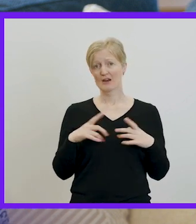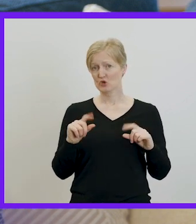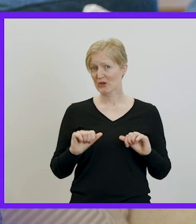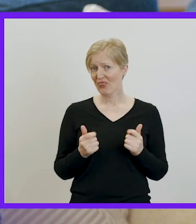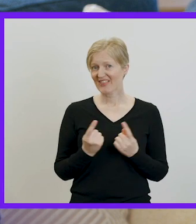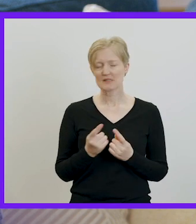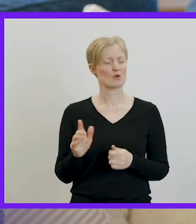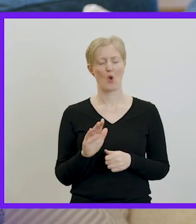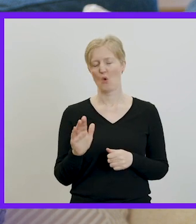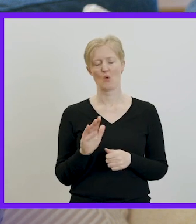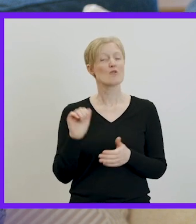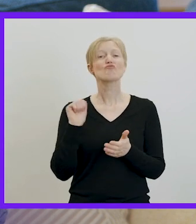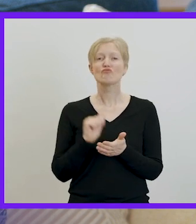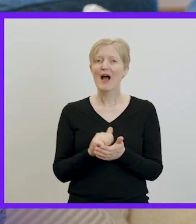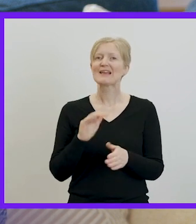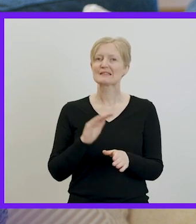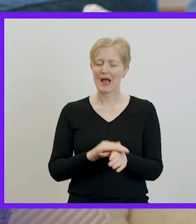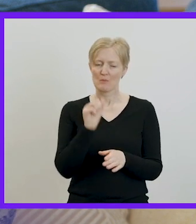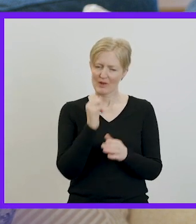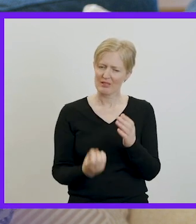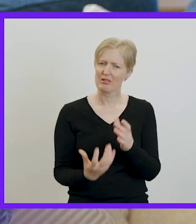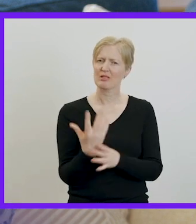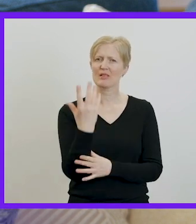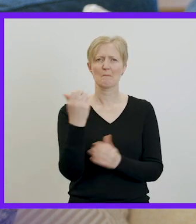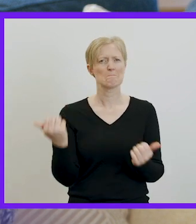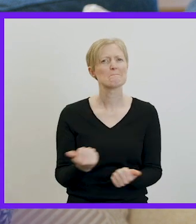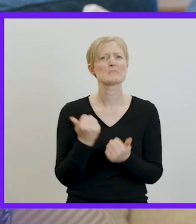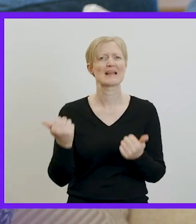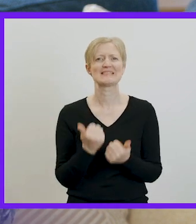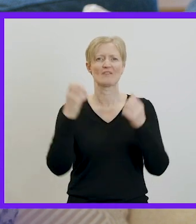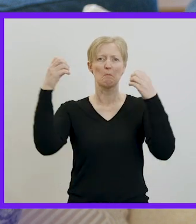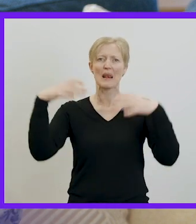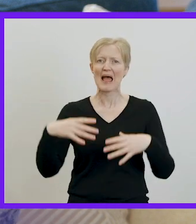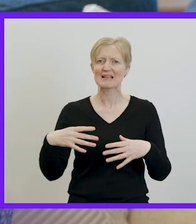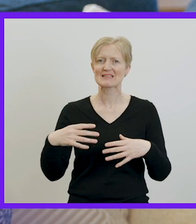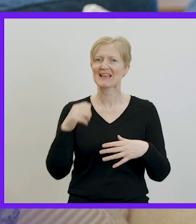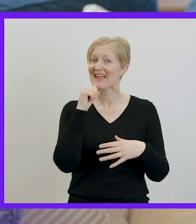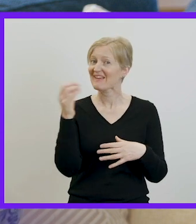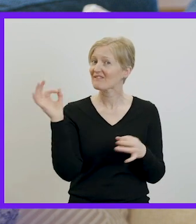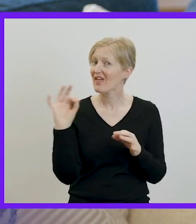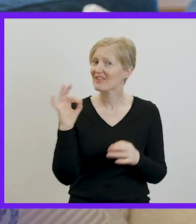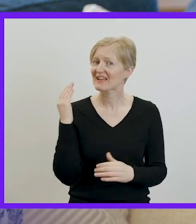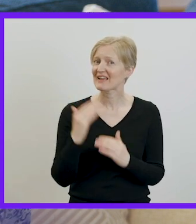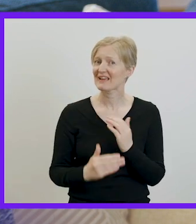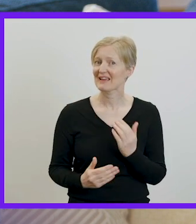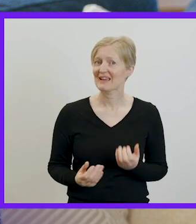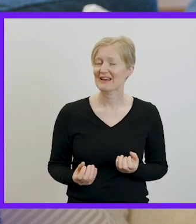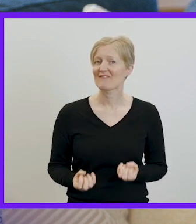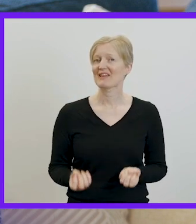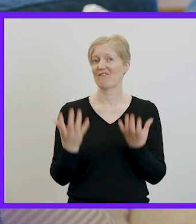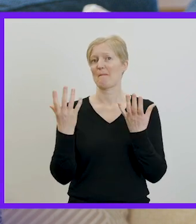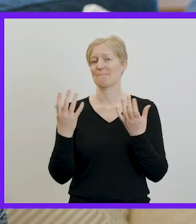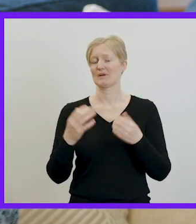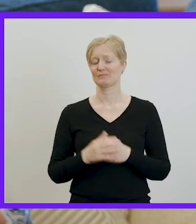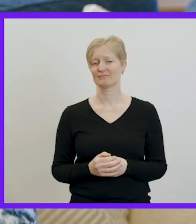doing what is good. At the right time, we'll reap a harvest of blessing if we don't give up."